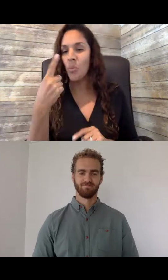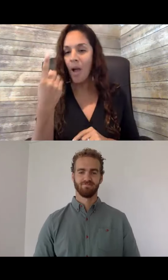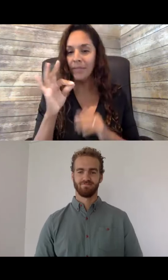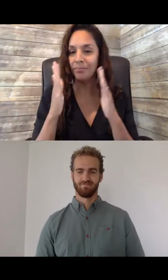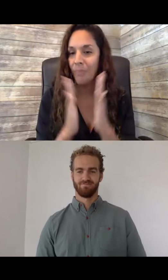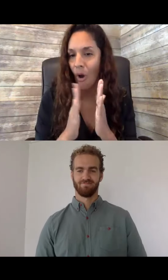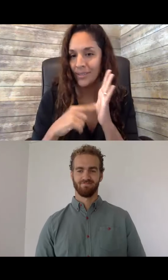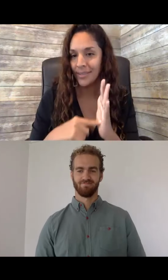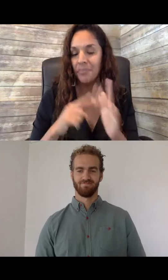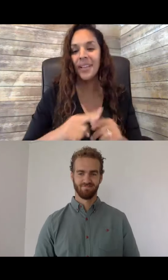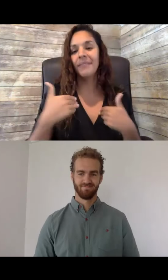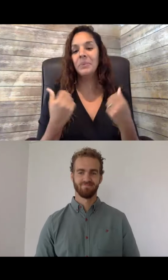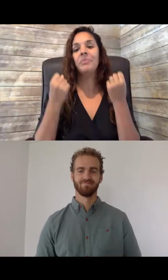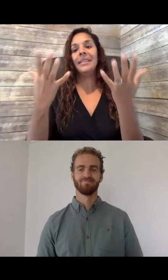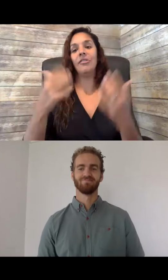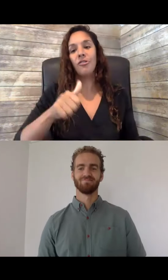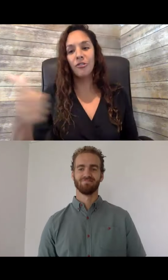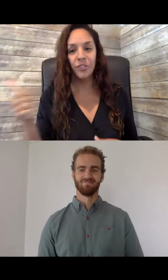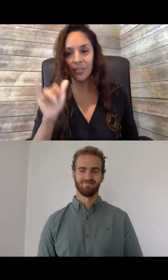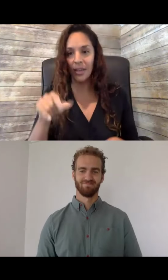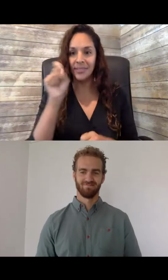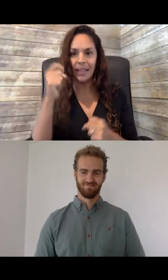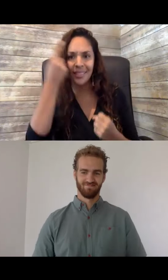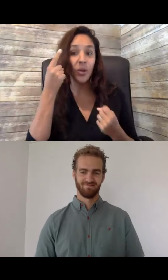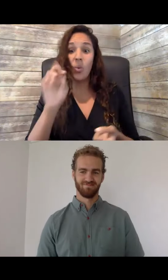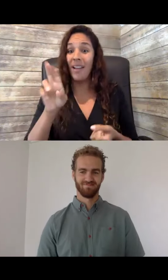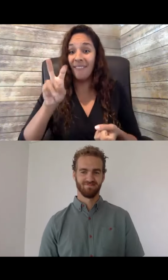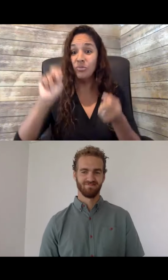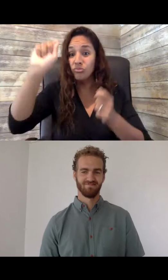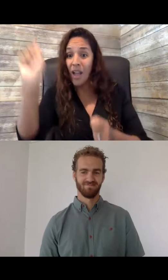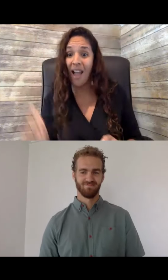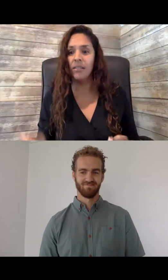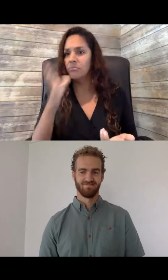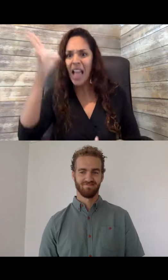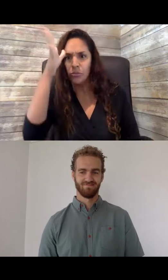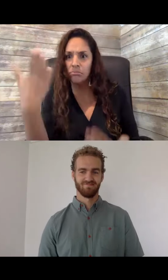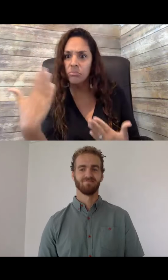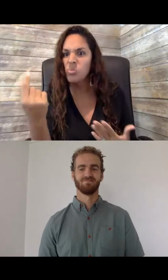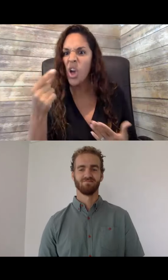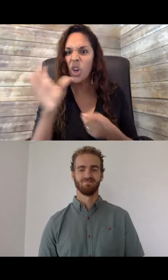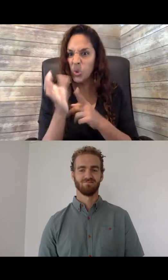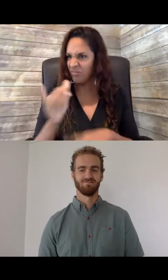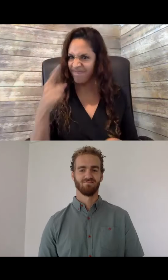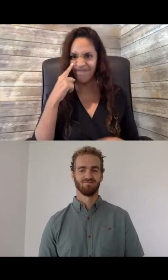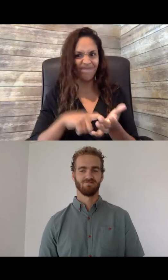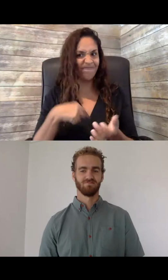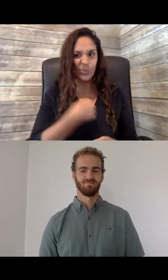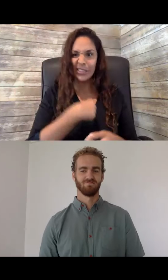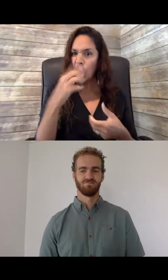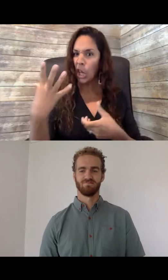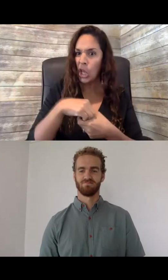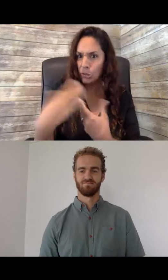important and others can learn from their cultures. There's a ton of different things that we can take a look at, even if it's